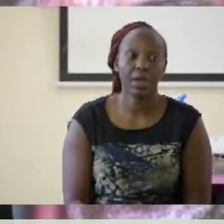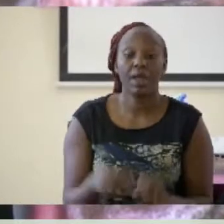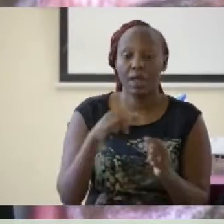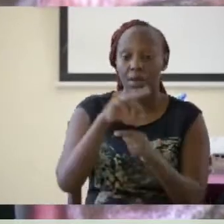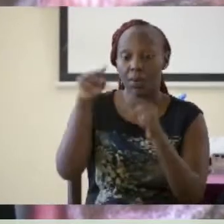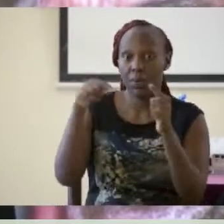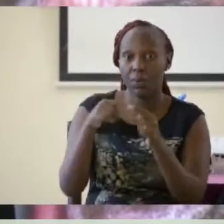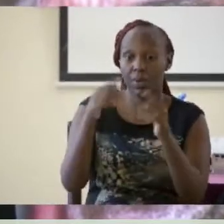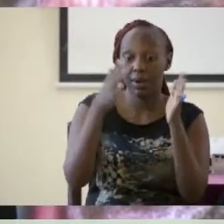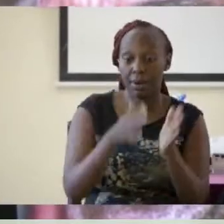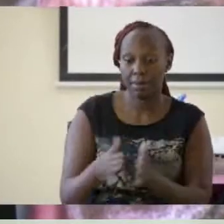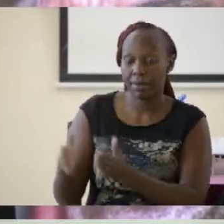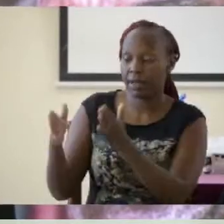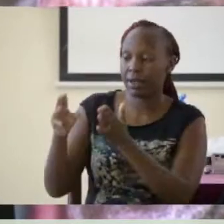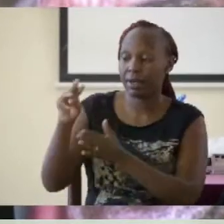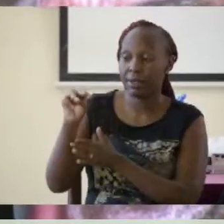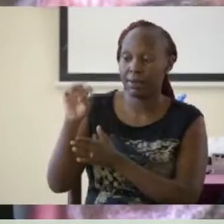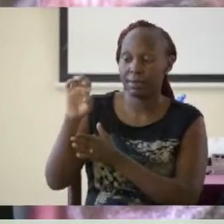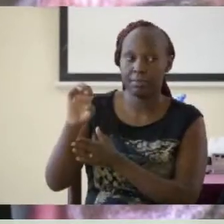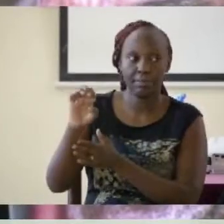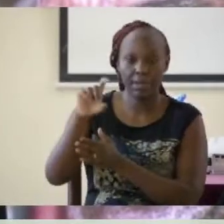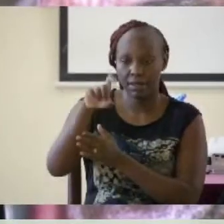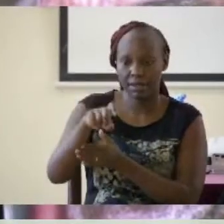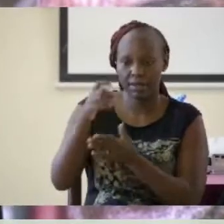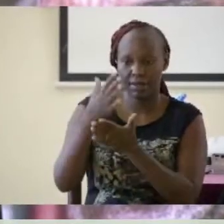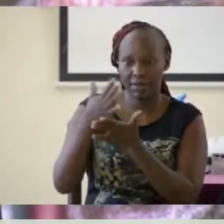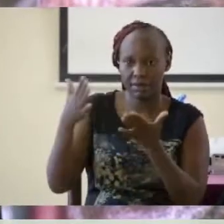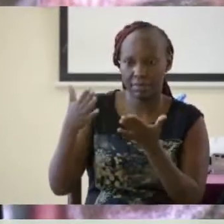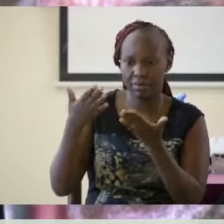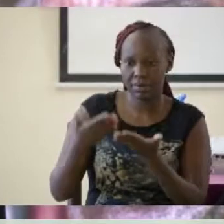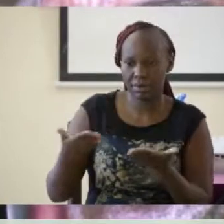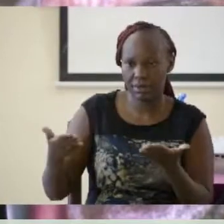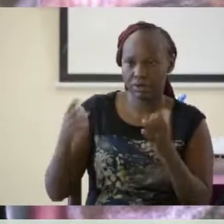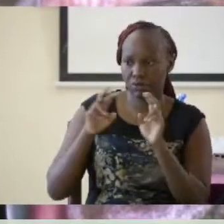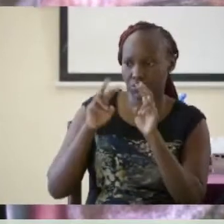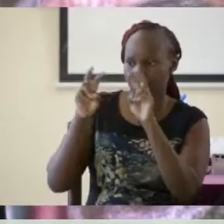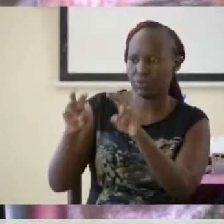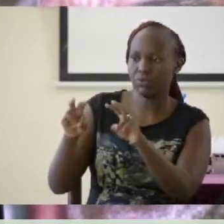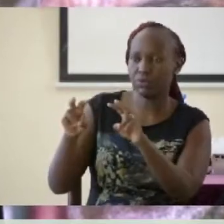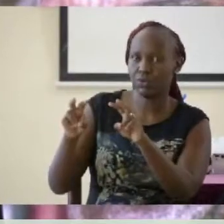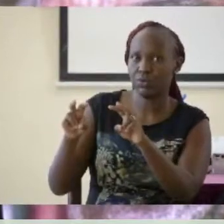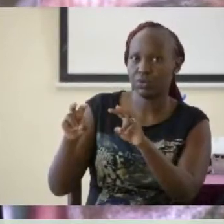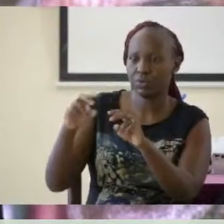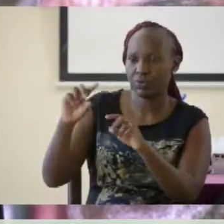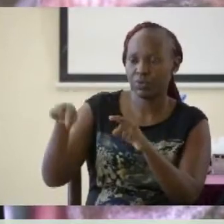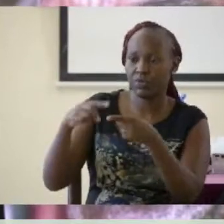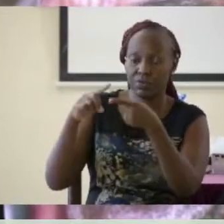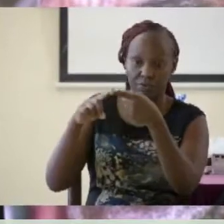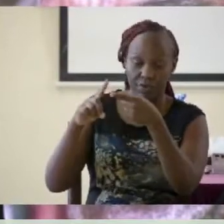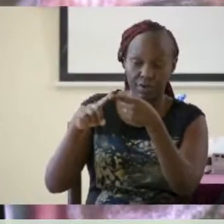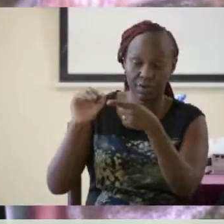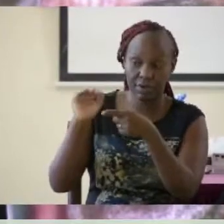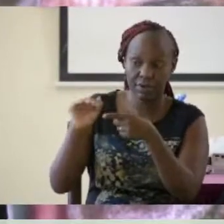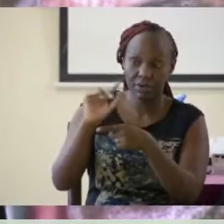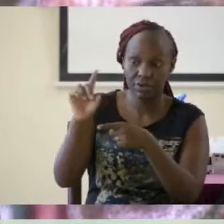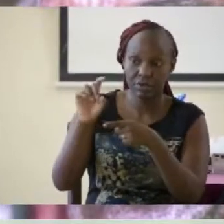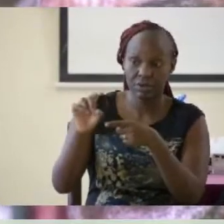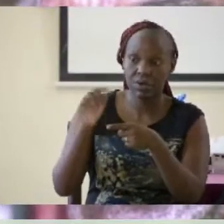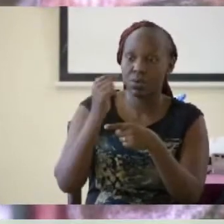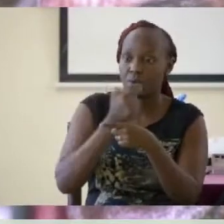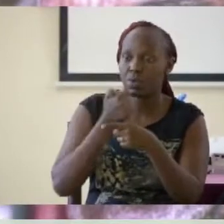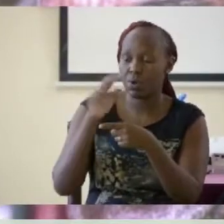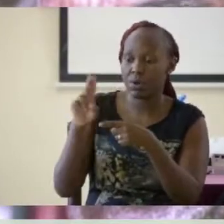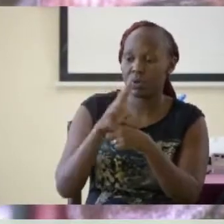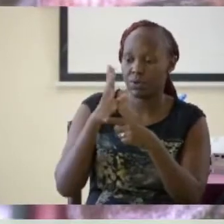plan for an M&E, there are certain things that you must look at. First of all, you'll be asking the question, who are the